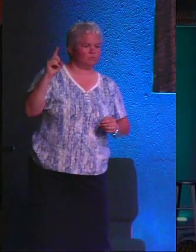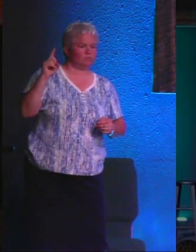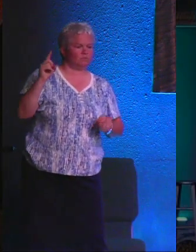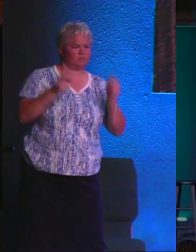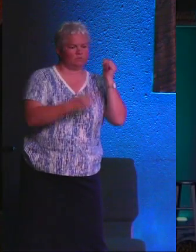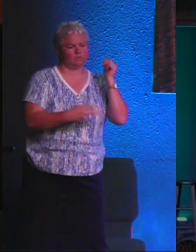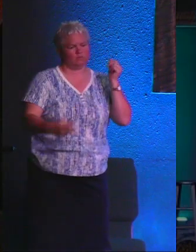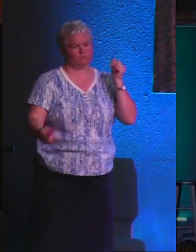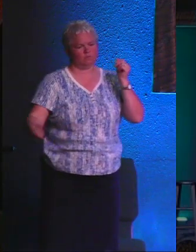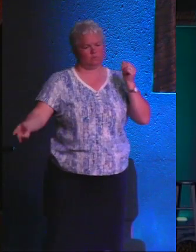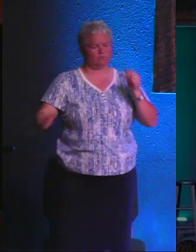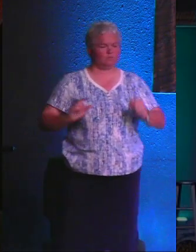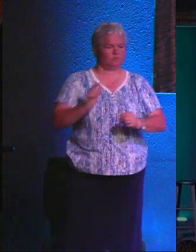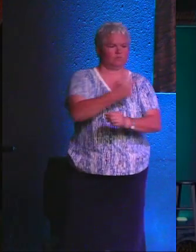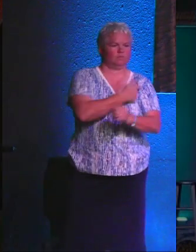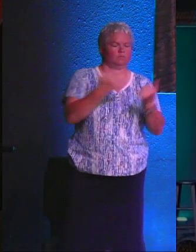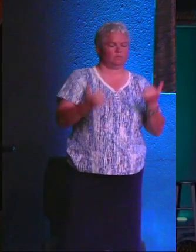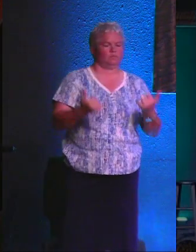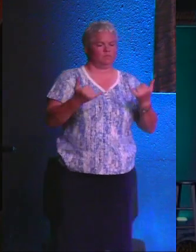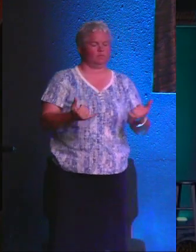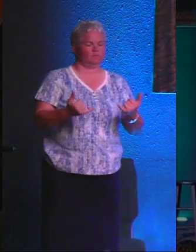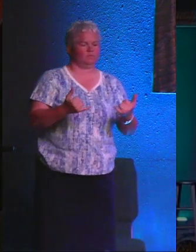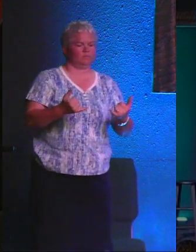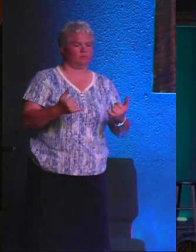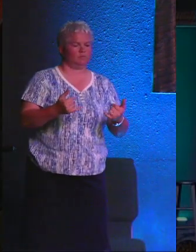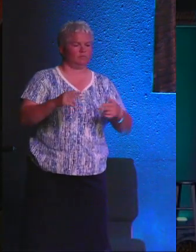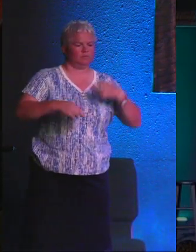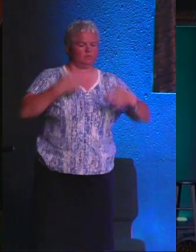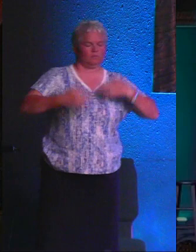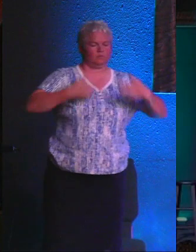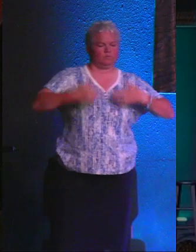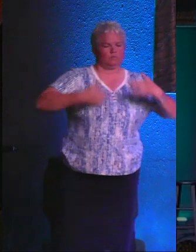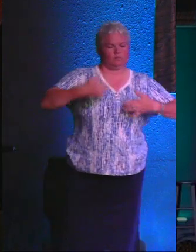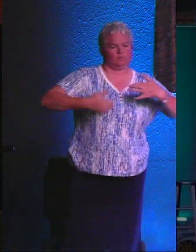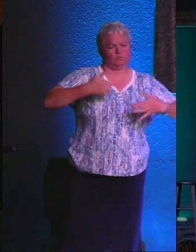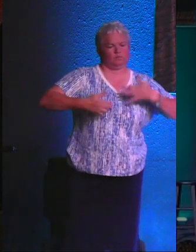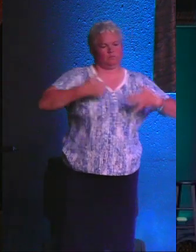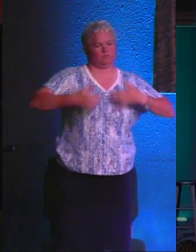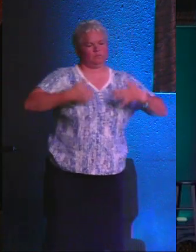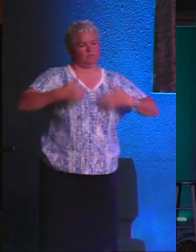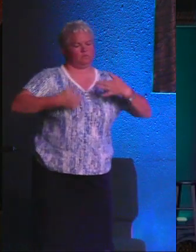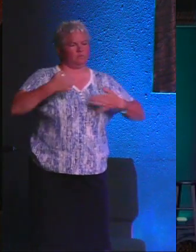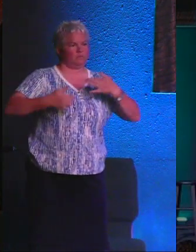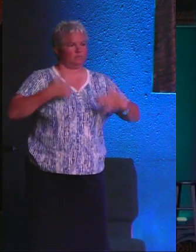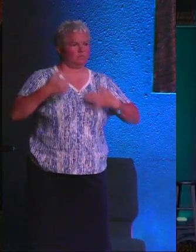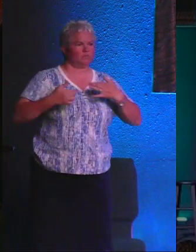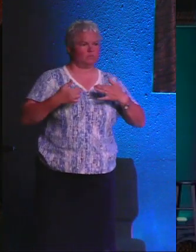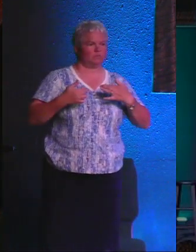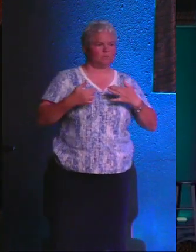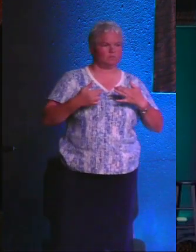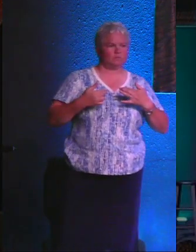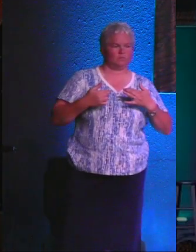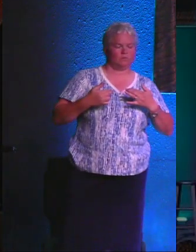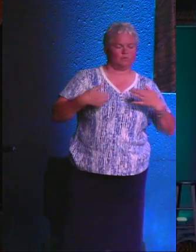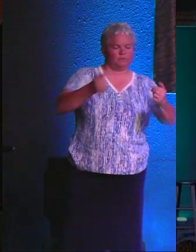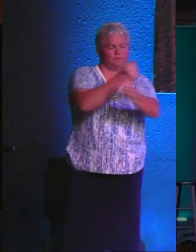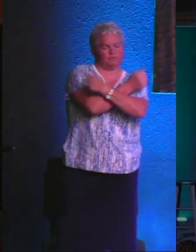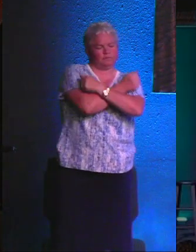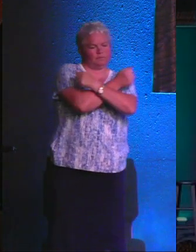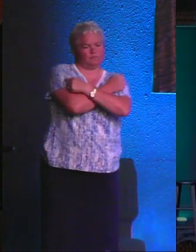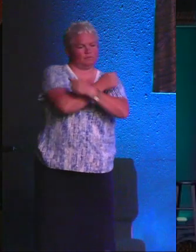who won't fail us. So today we rejoice, we sing your name loud, and we just love